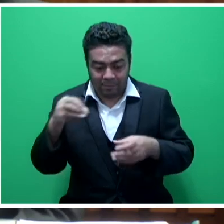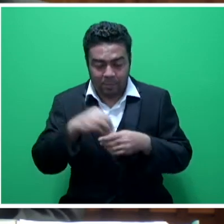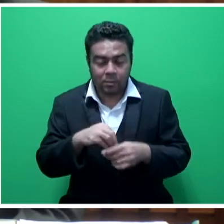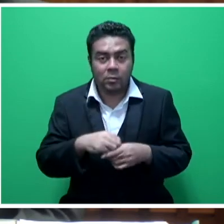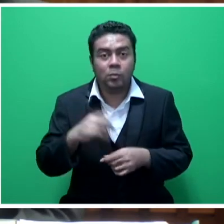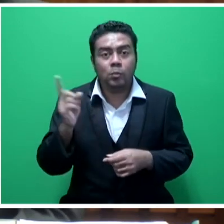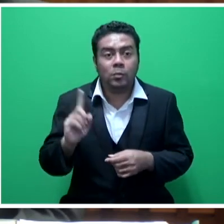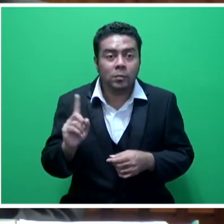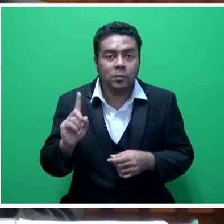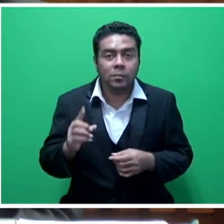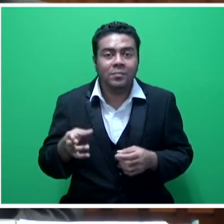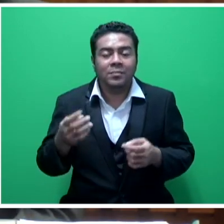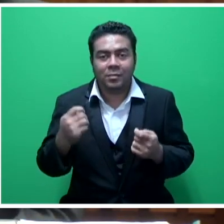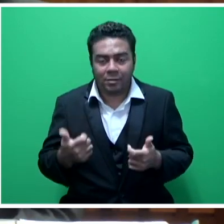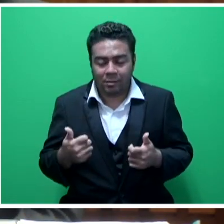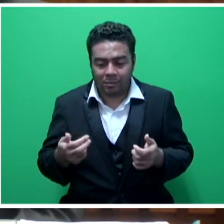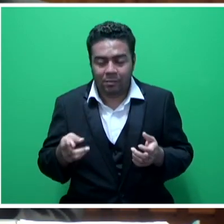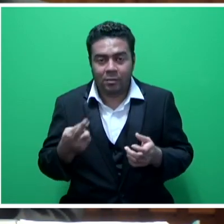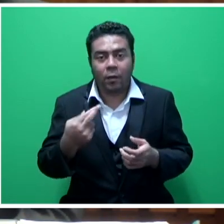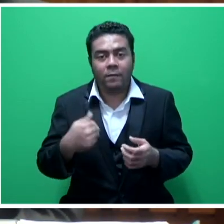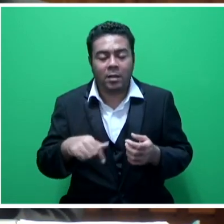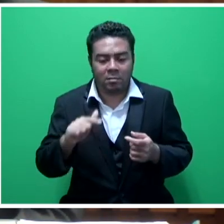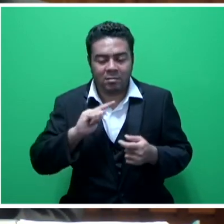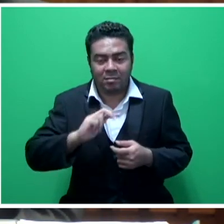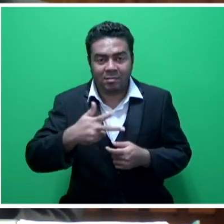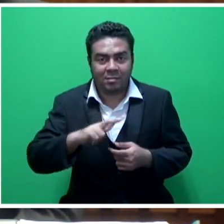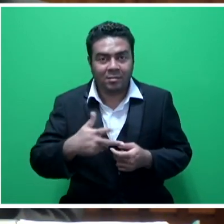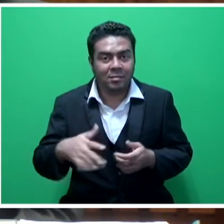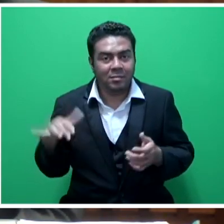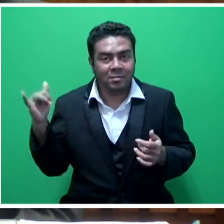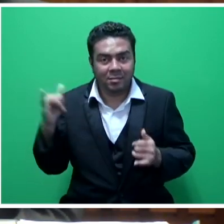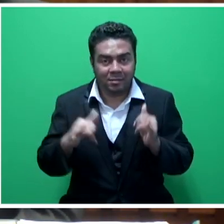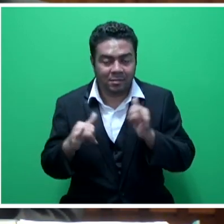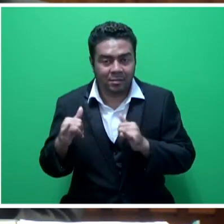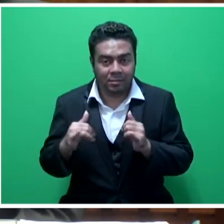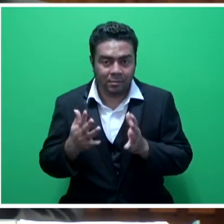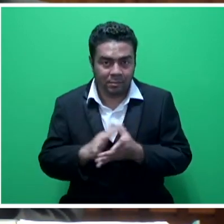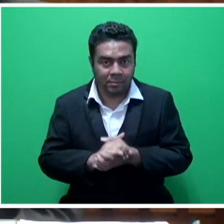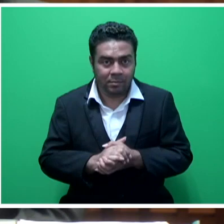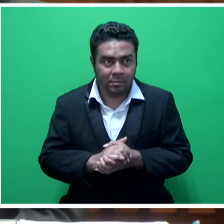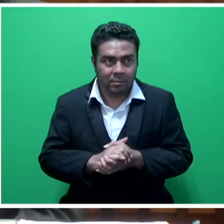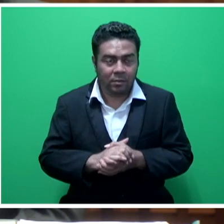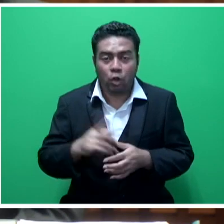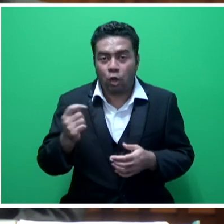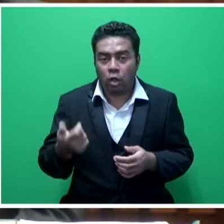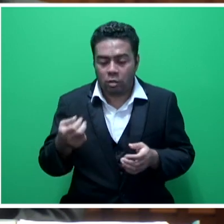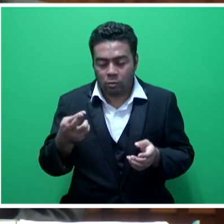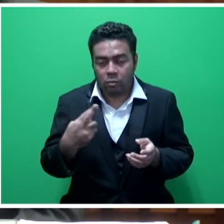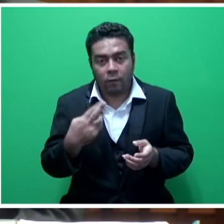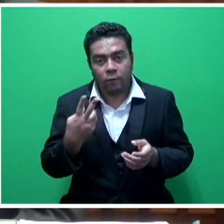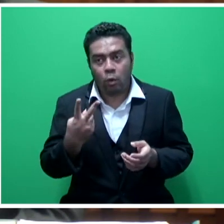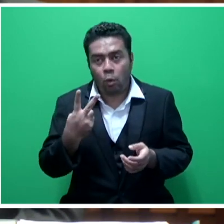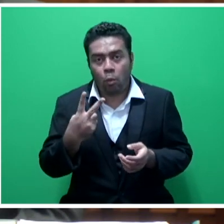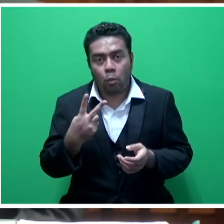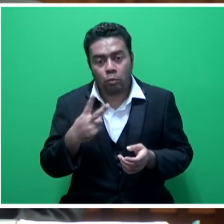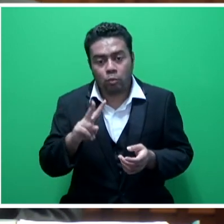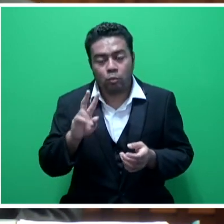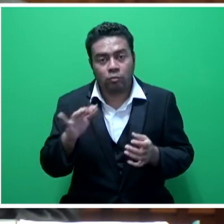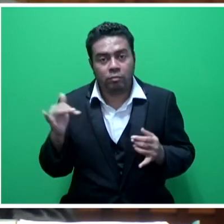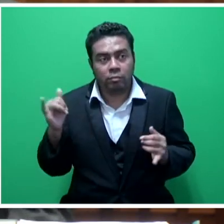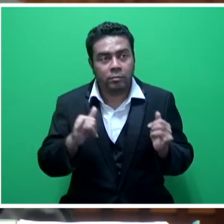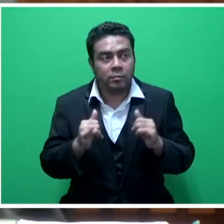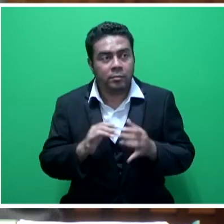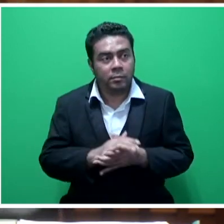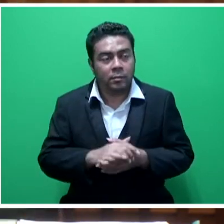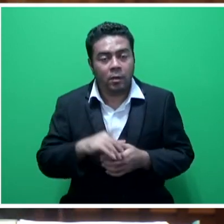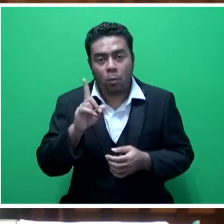The early return of leased aircraft. Negotiations are in process with the lessors for the early return of the 2 Airbus A330-200 aircraft as